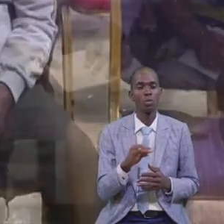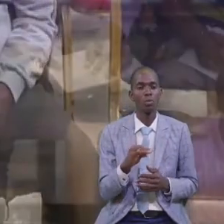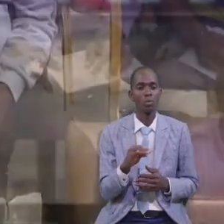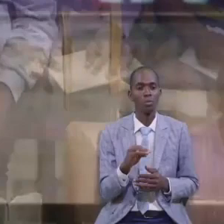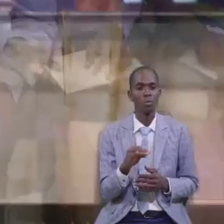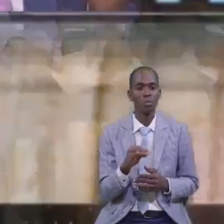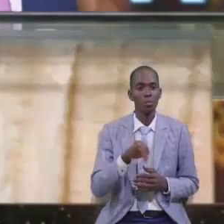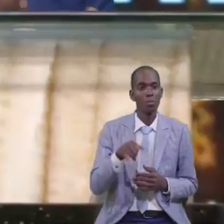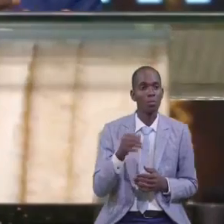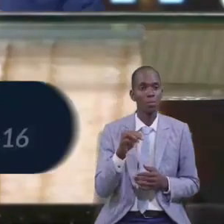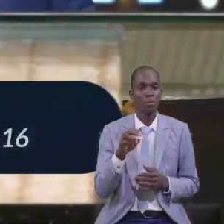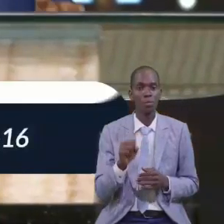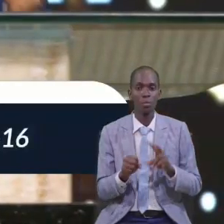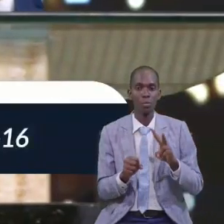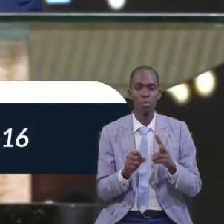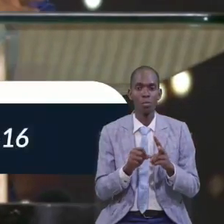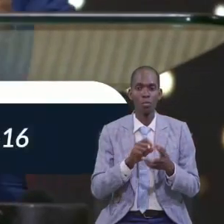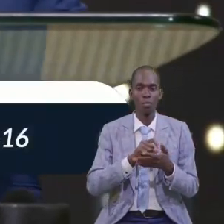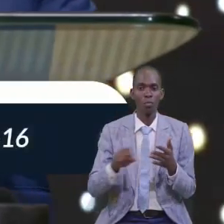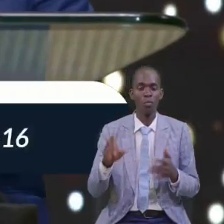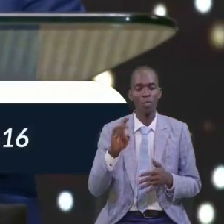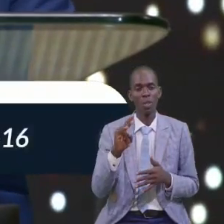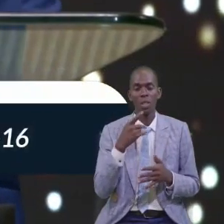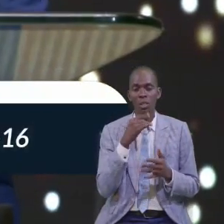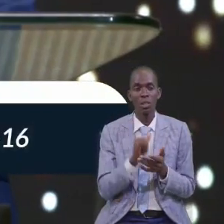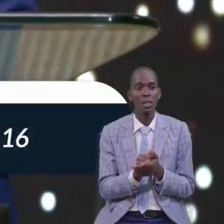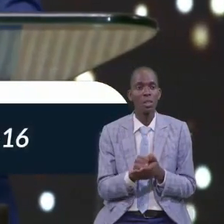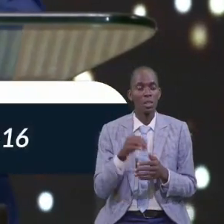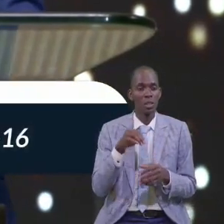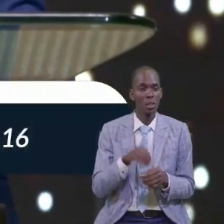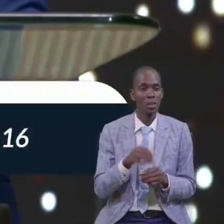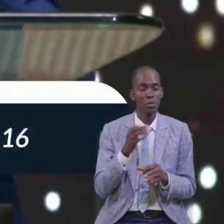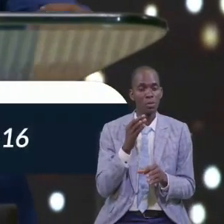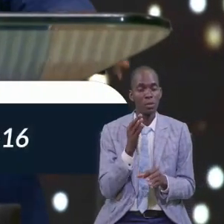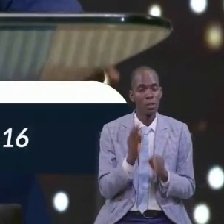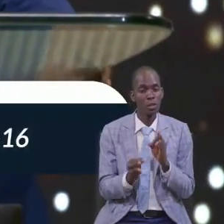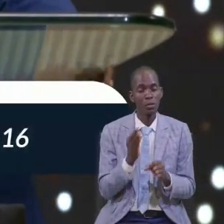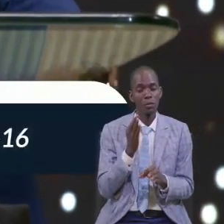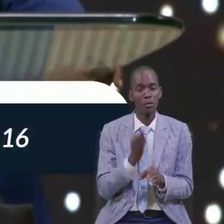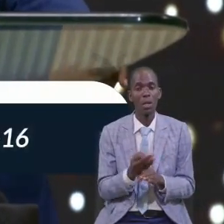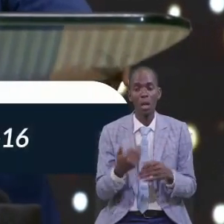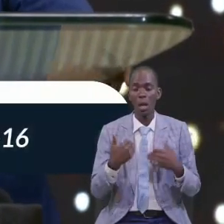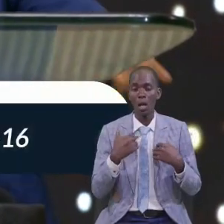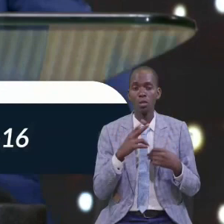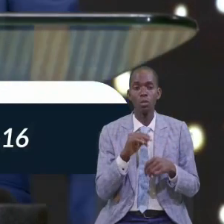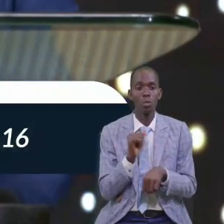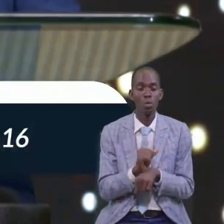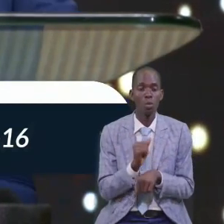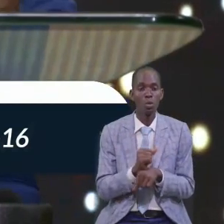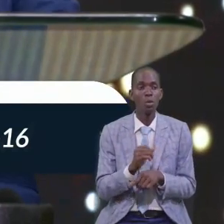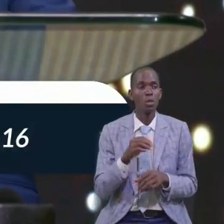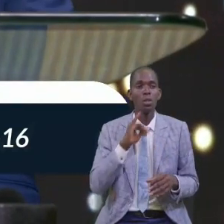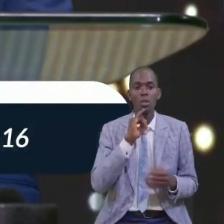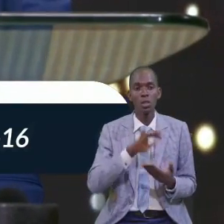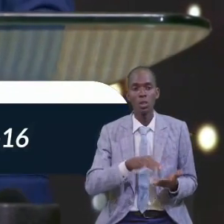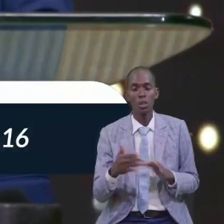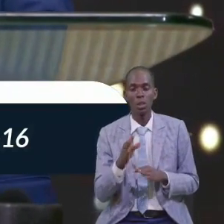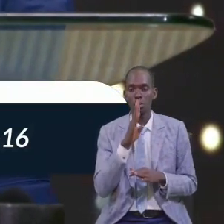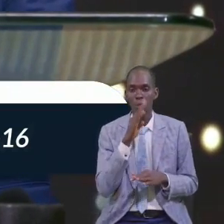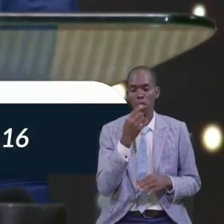so, if faith, if it has not works, is dead, being alone. That's why